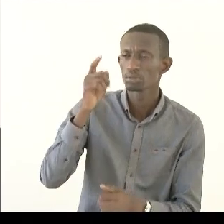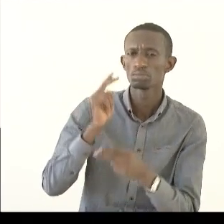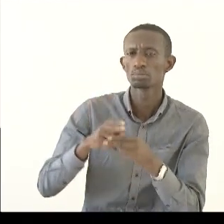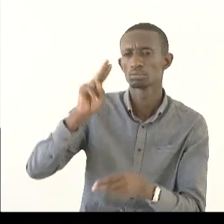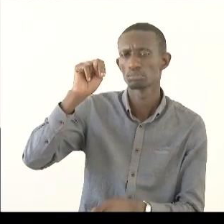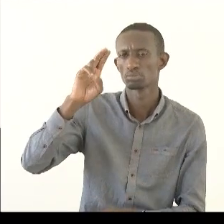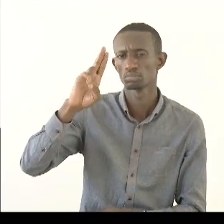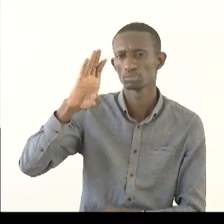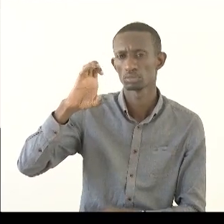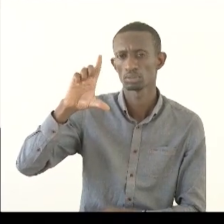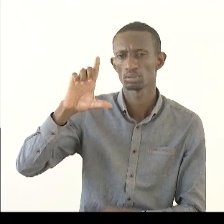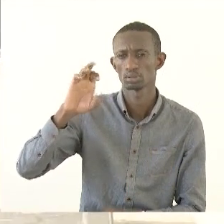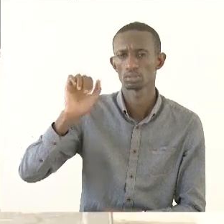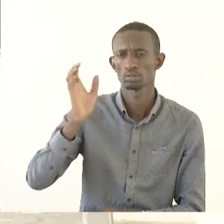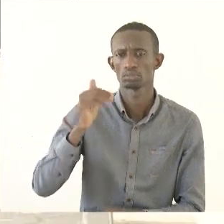nucleophilic substitution.